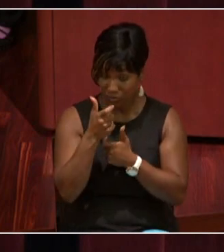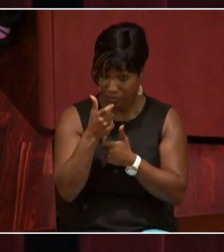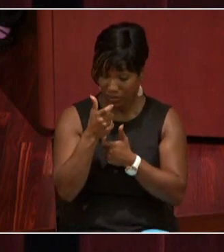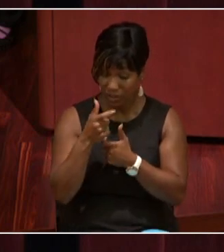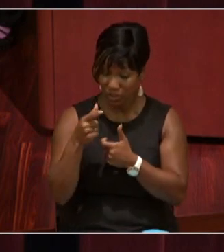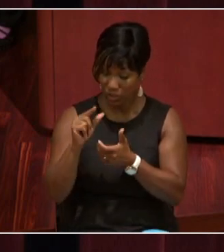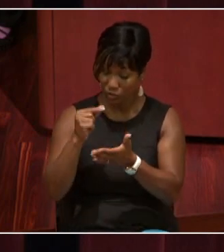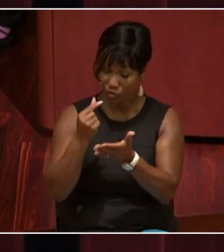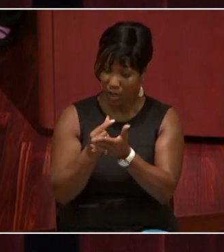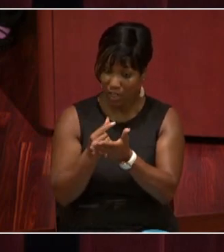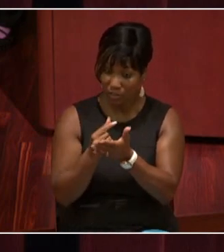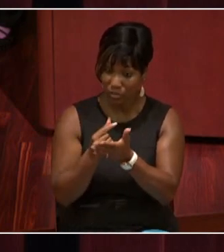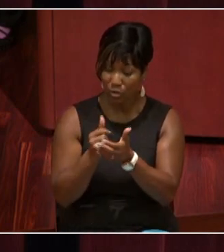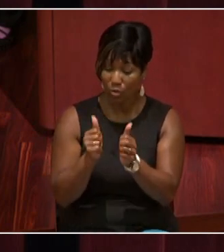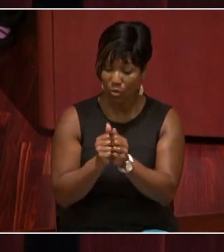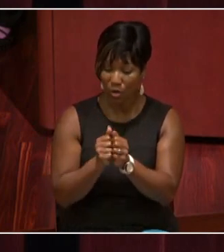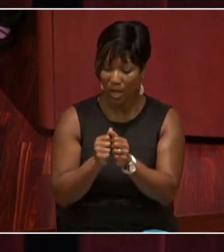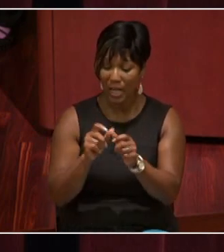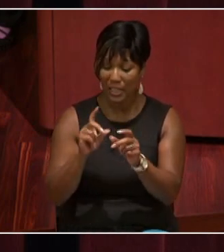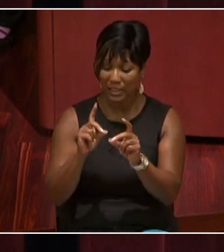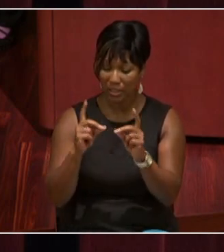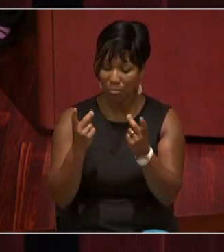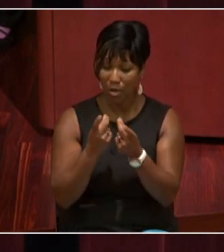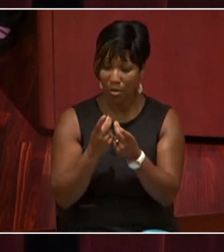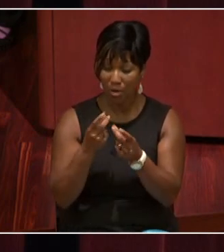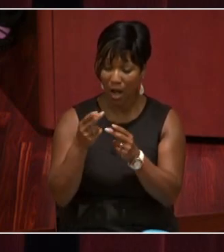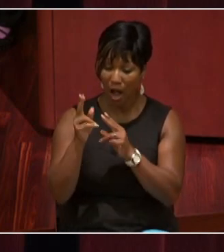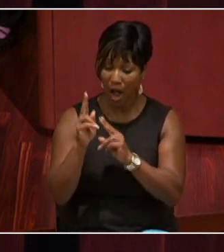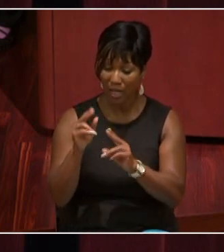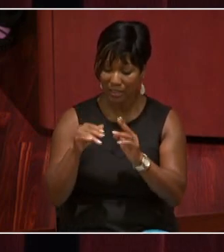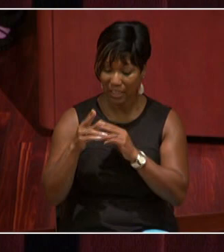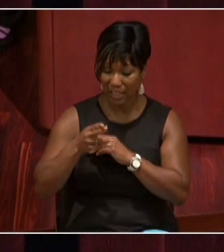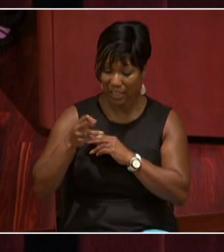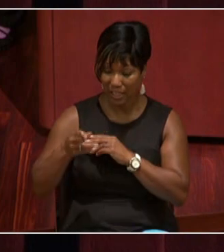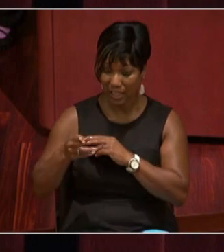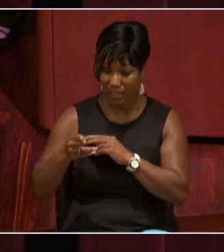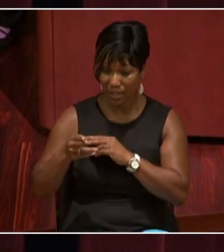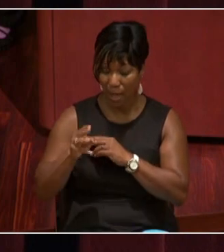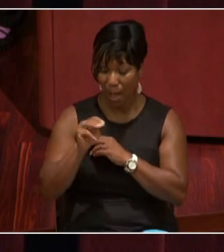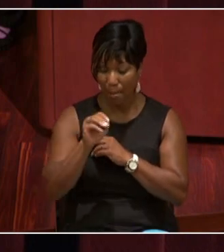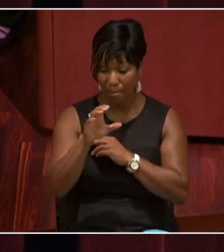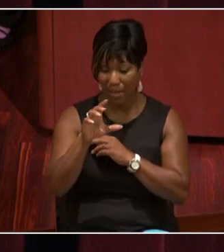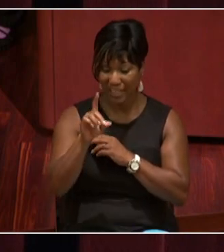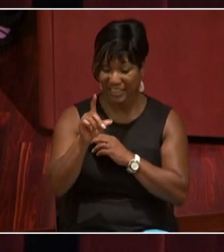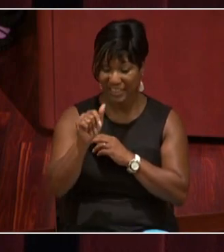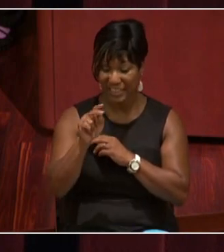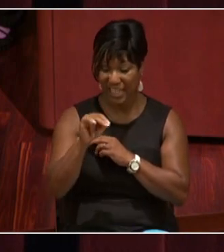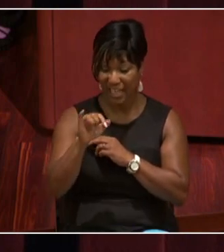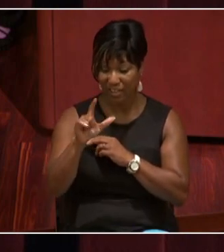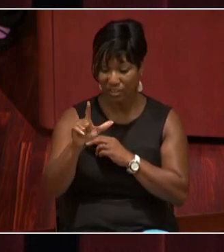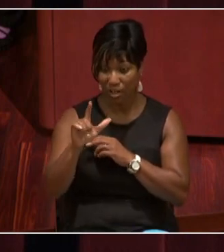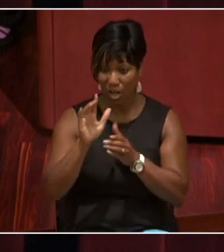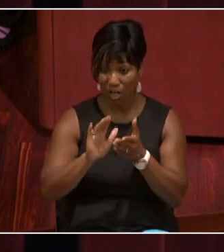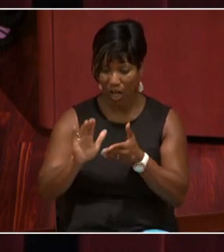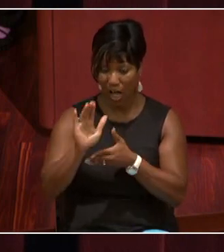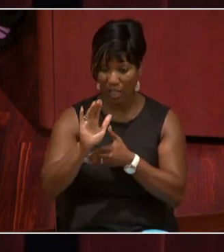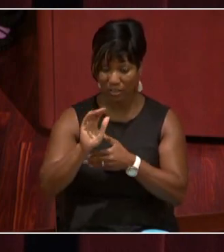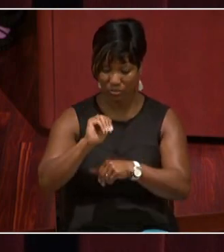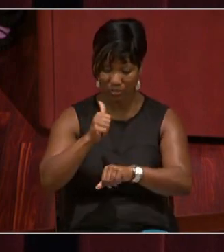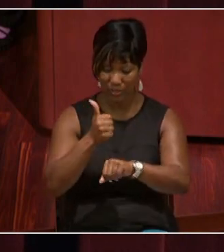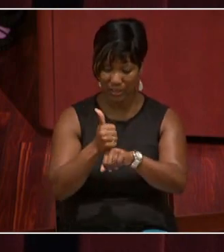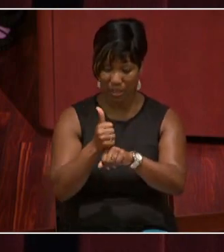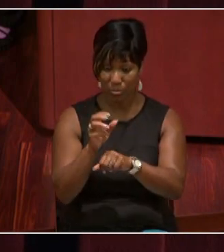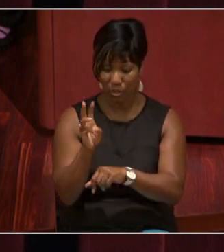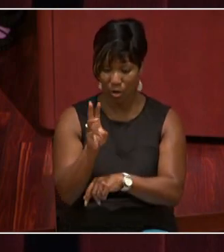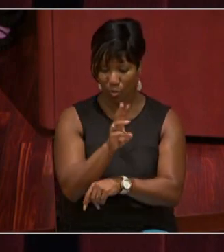She graduated with departmental honors in history from McDaniel College, which was established as